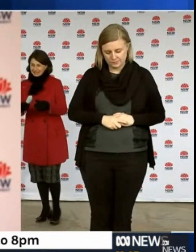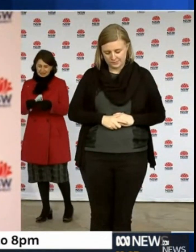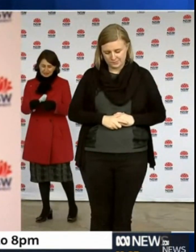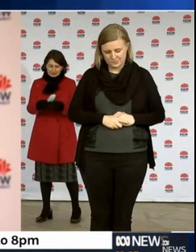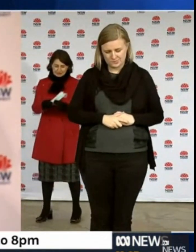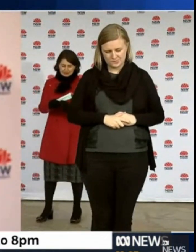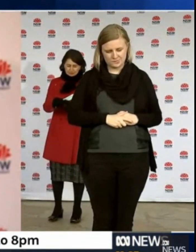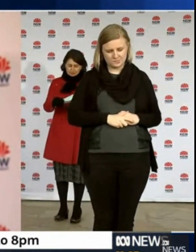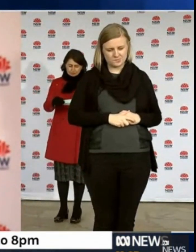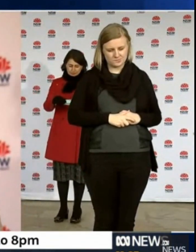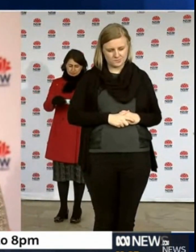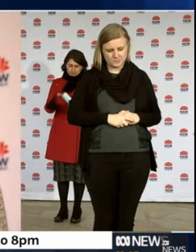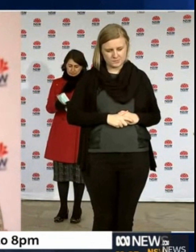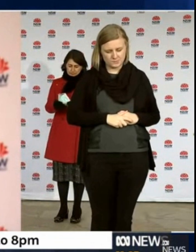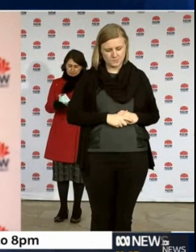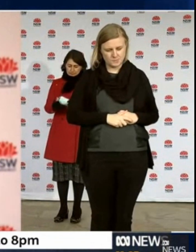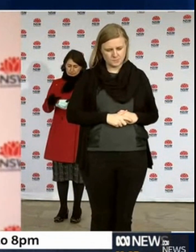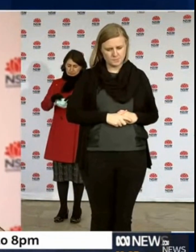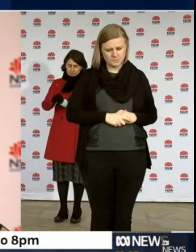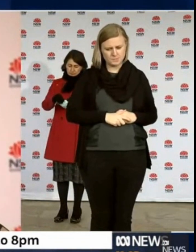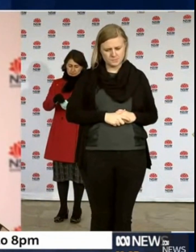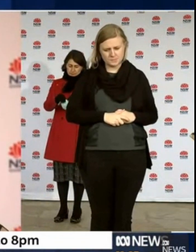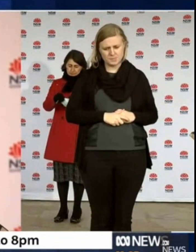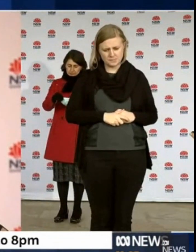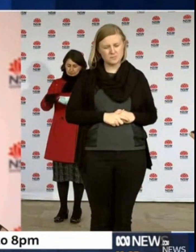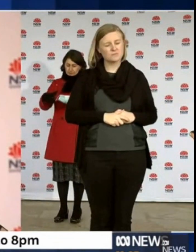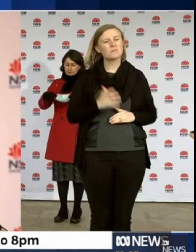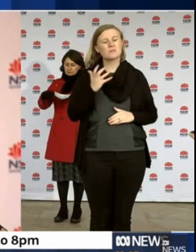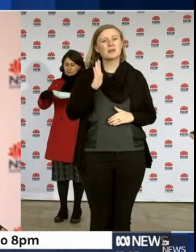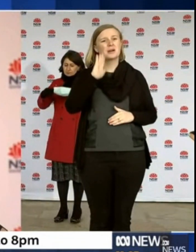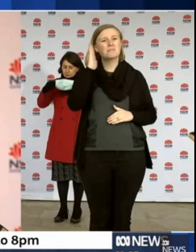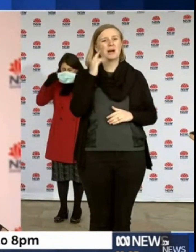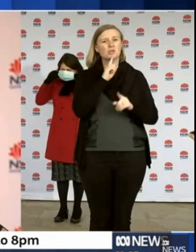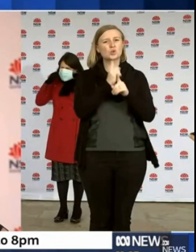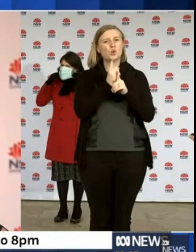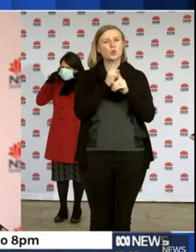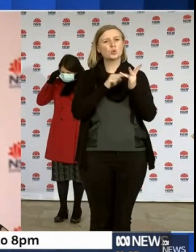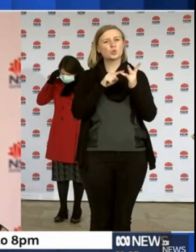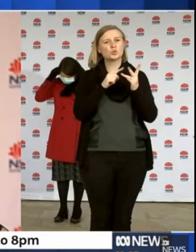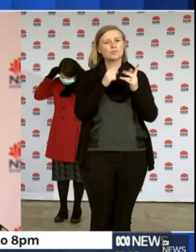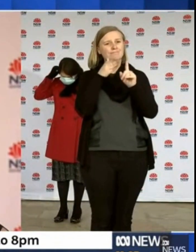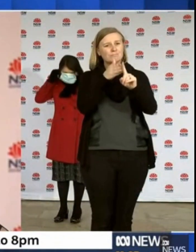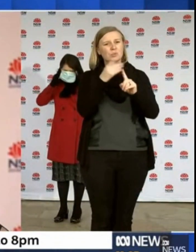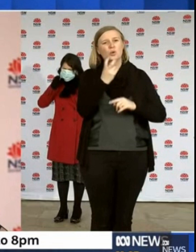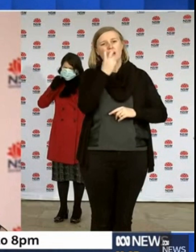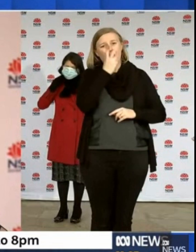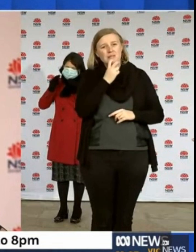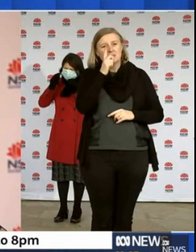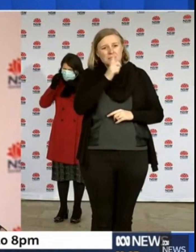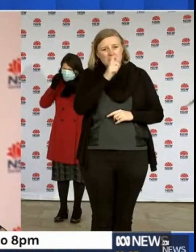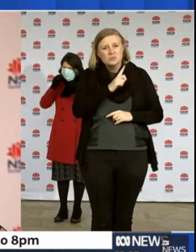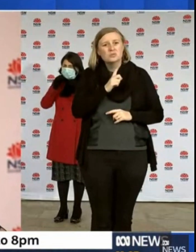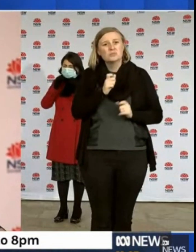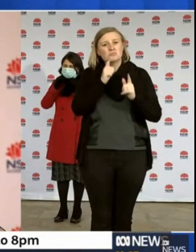yeah. Yes, and look, my apologies. When I gave the reassuring message to elderly people and frail that